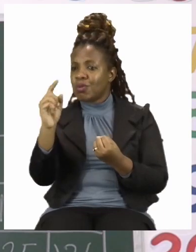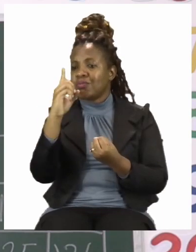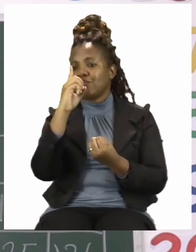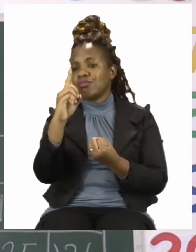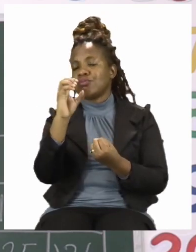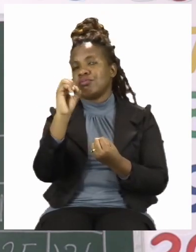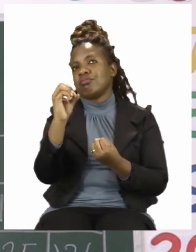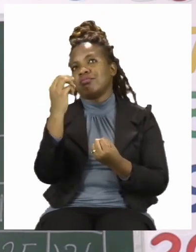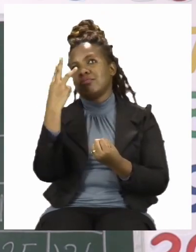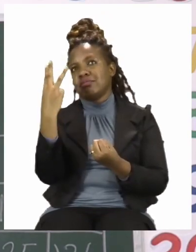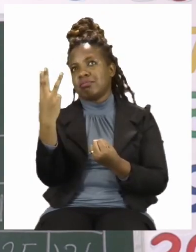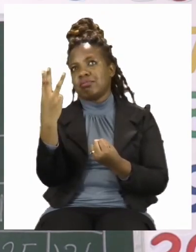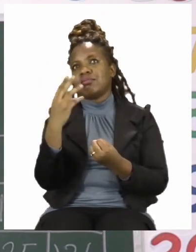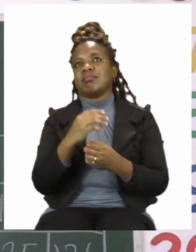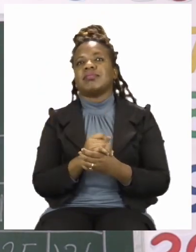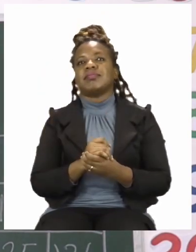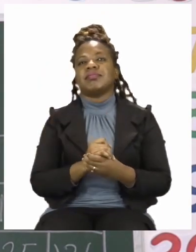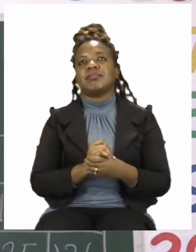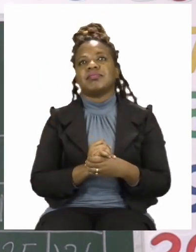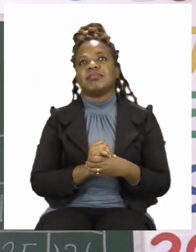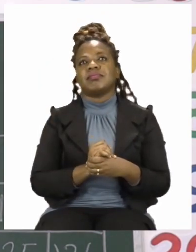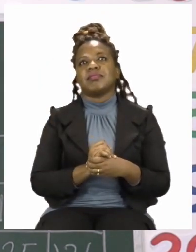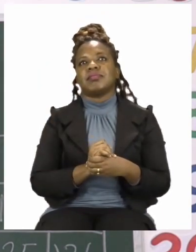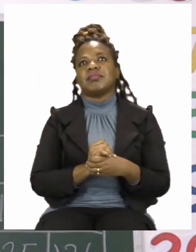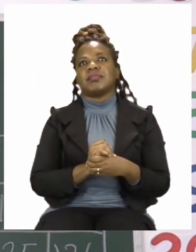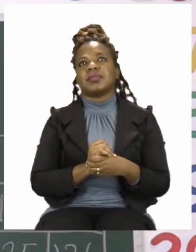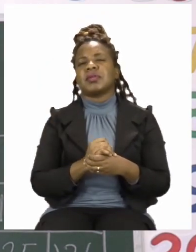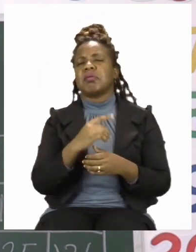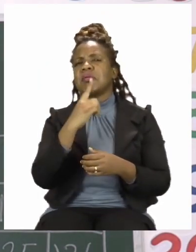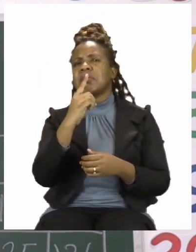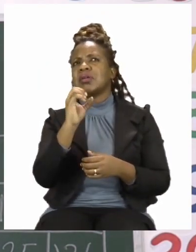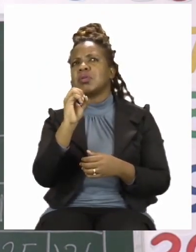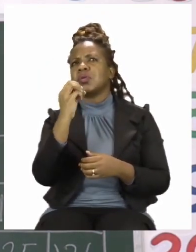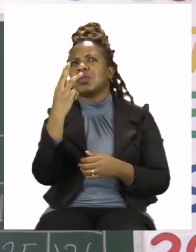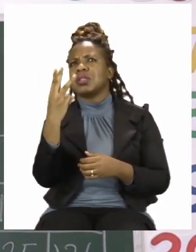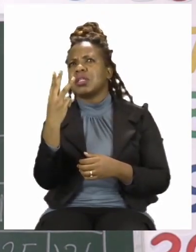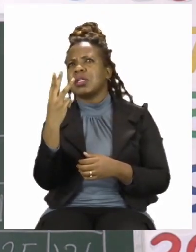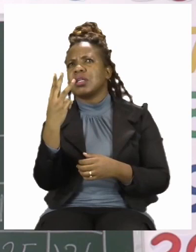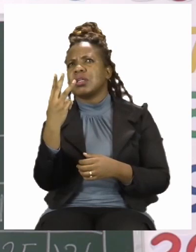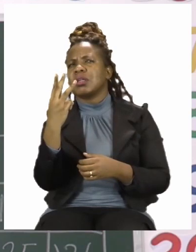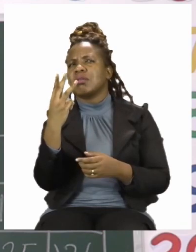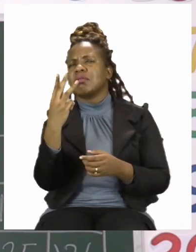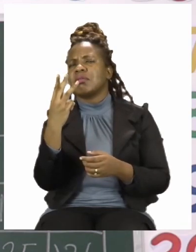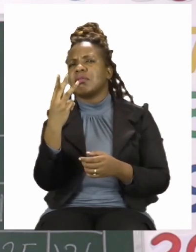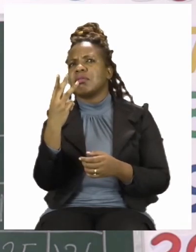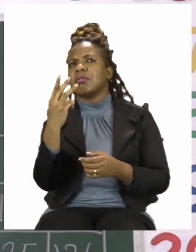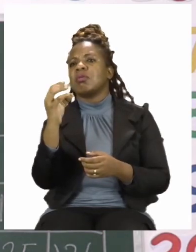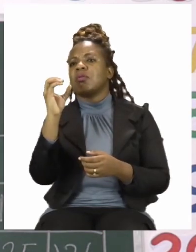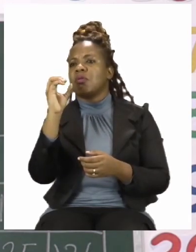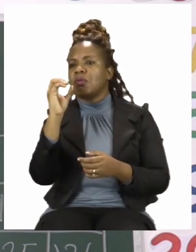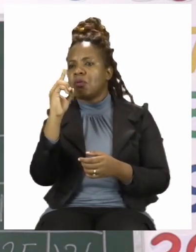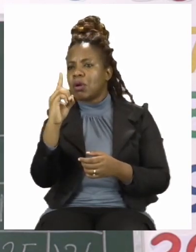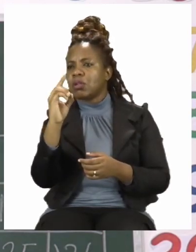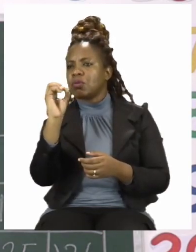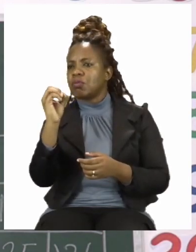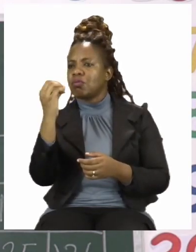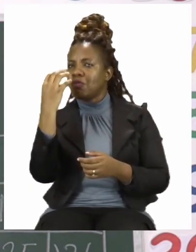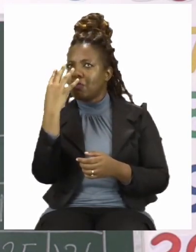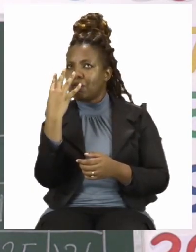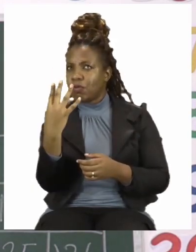103. Now we can move on. After 103, we are supposed to have